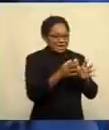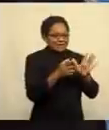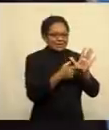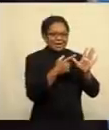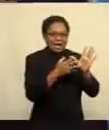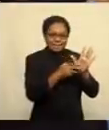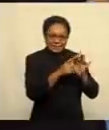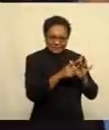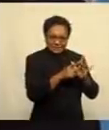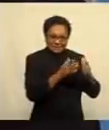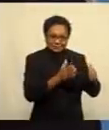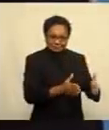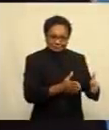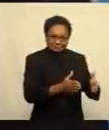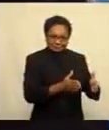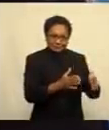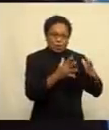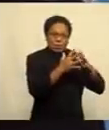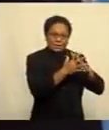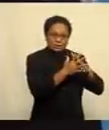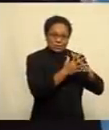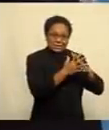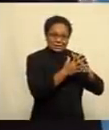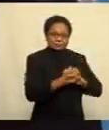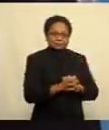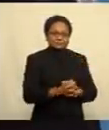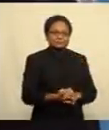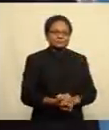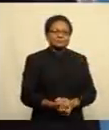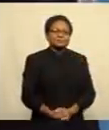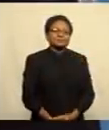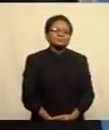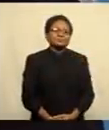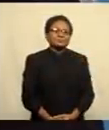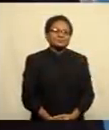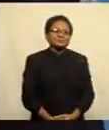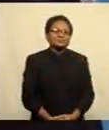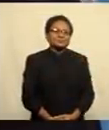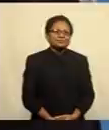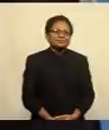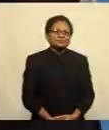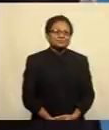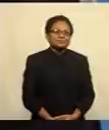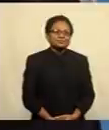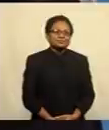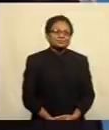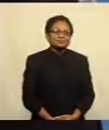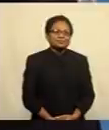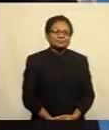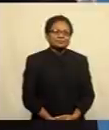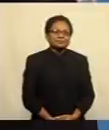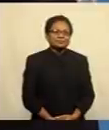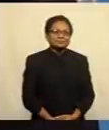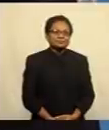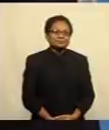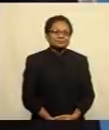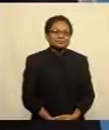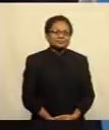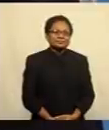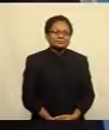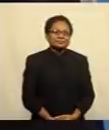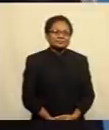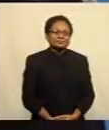from Wainandoi to Tamavoiwai, and that will be the Lami area that we'll rename. Then